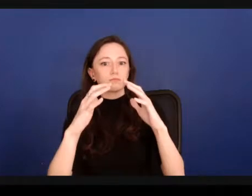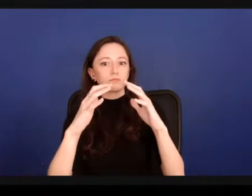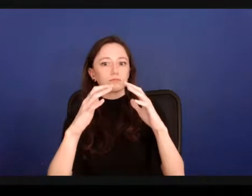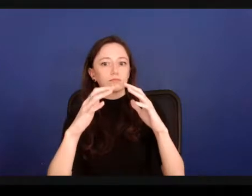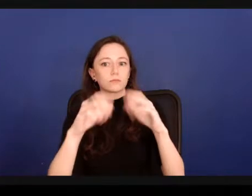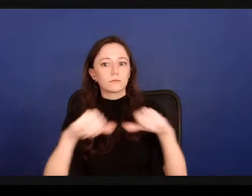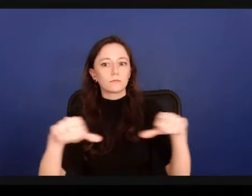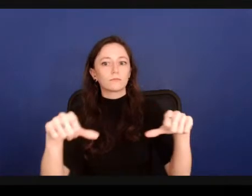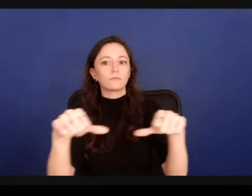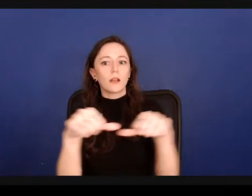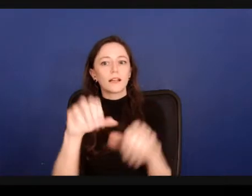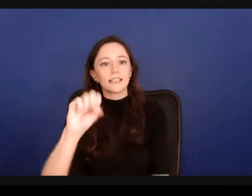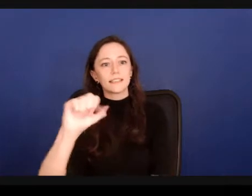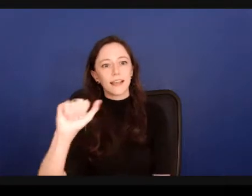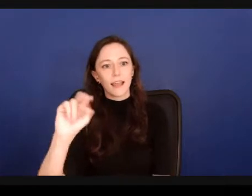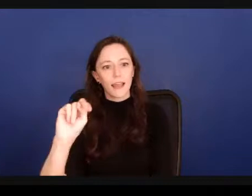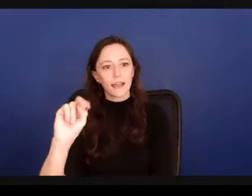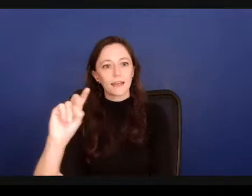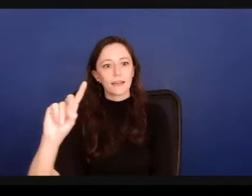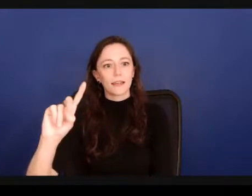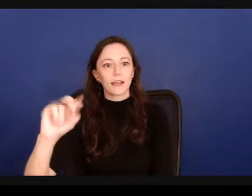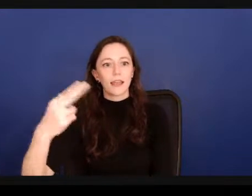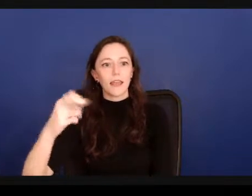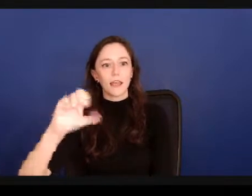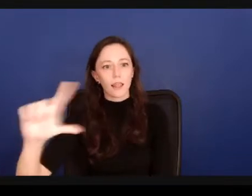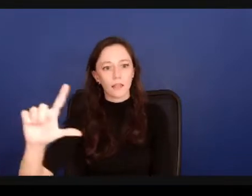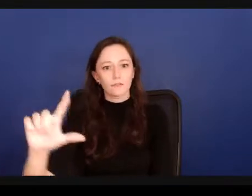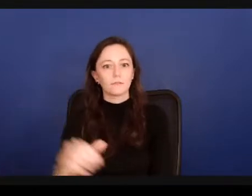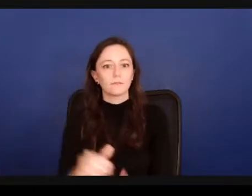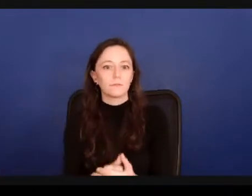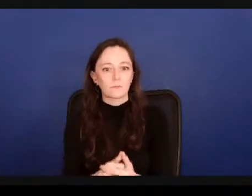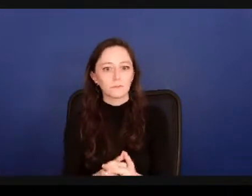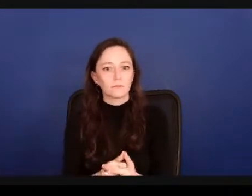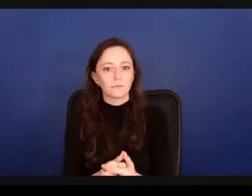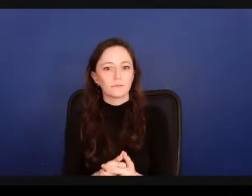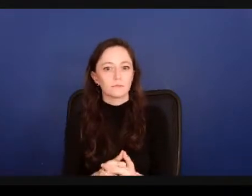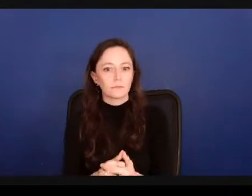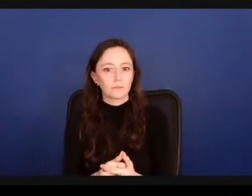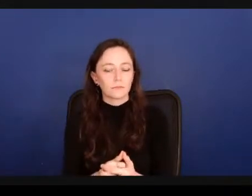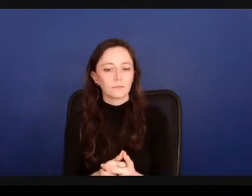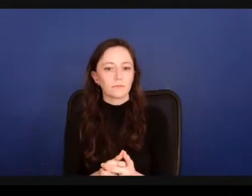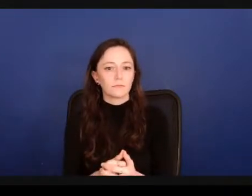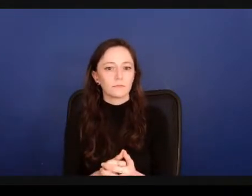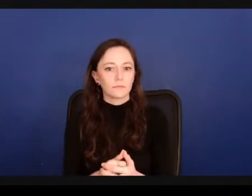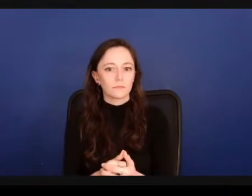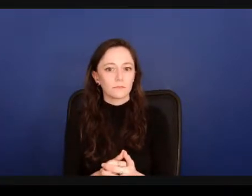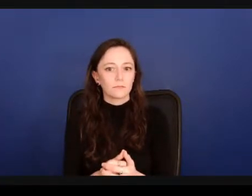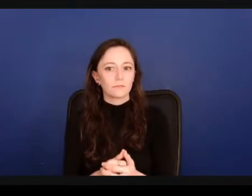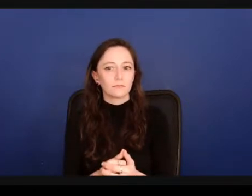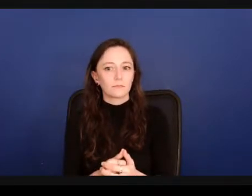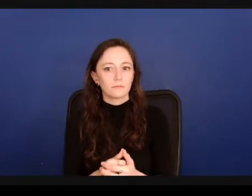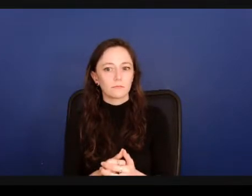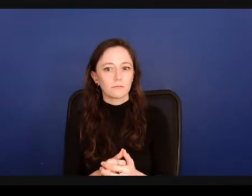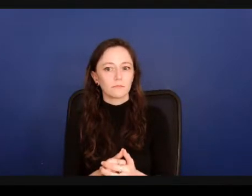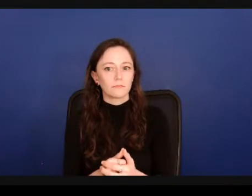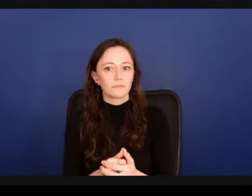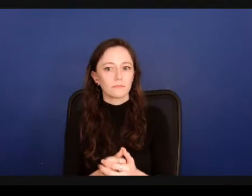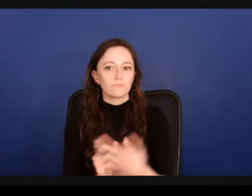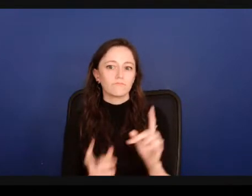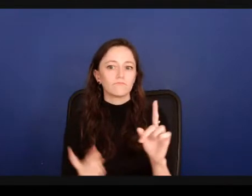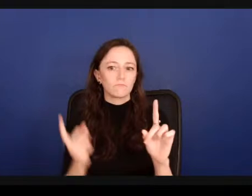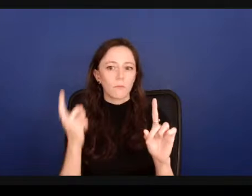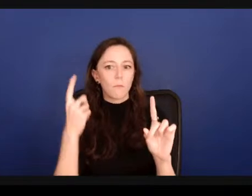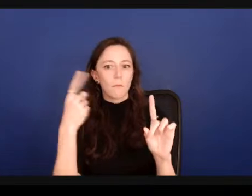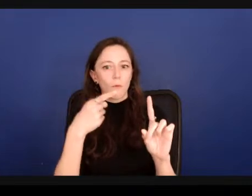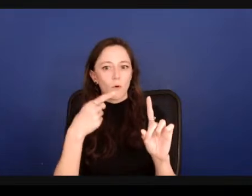They described some parameters here, but essentially they are saying that the activity has begun